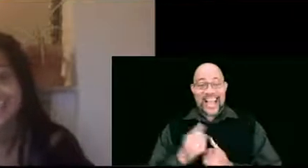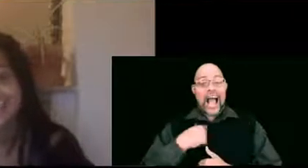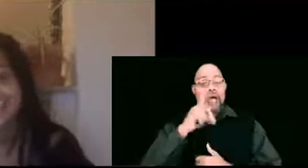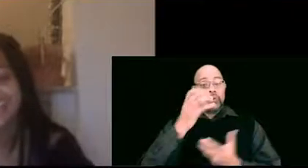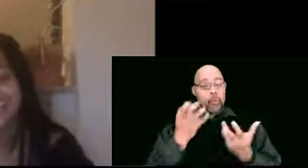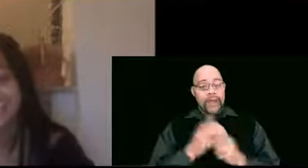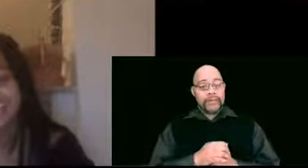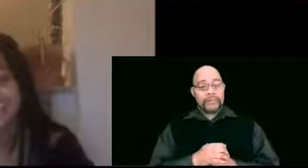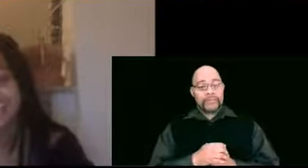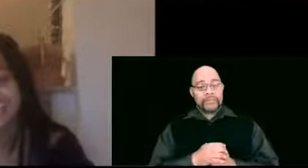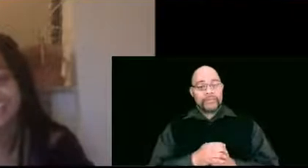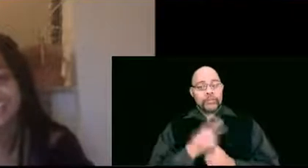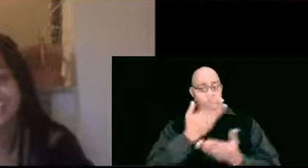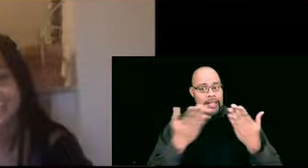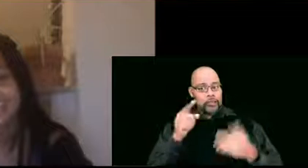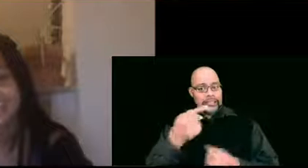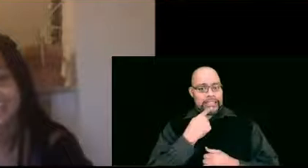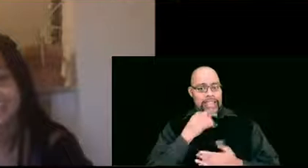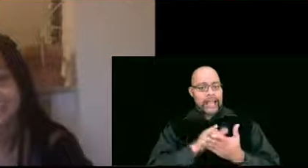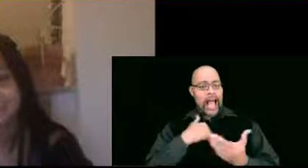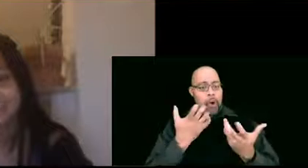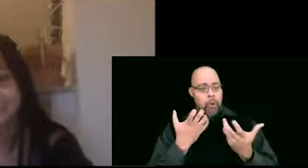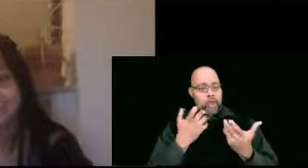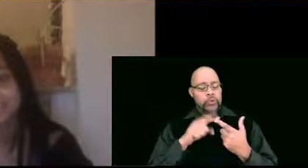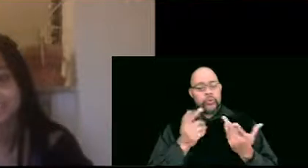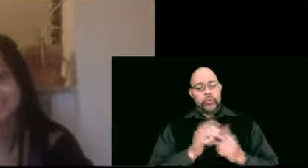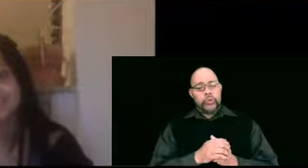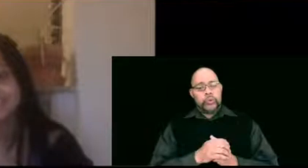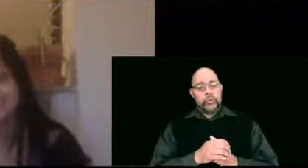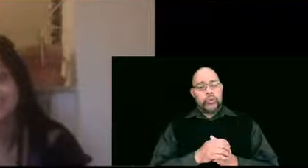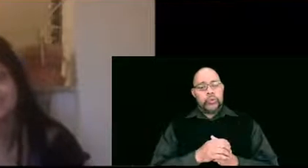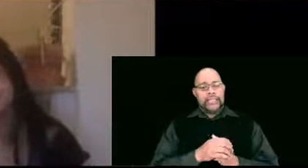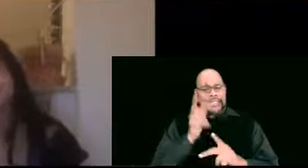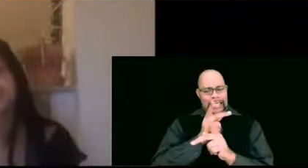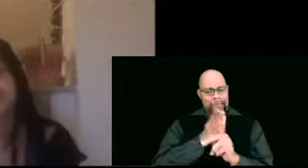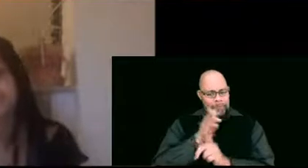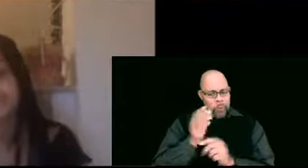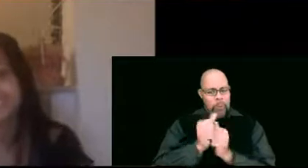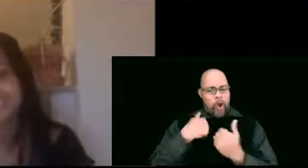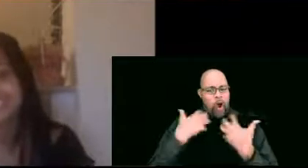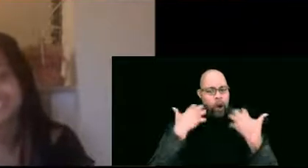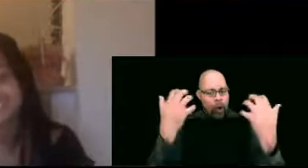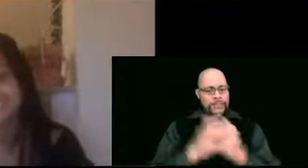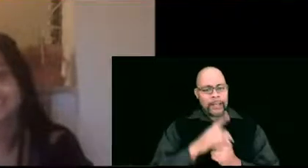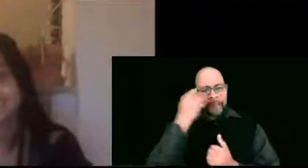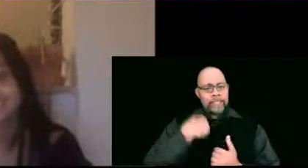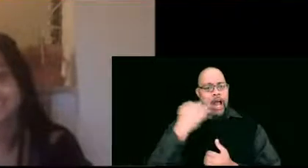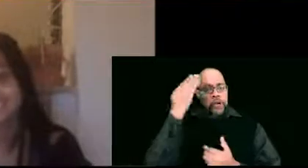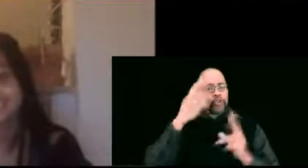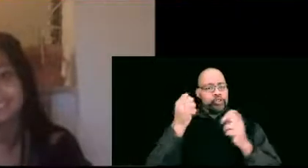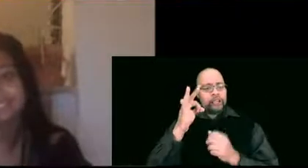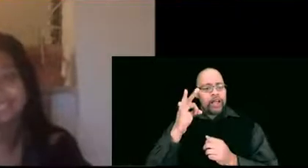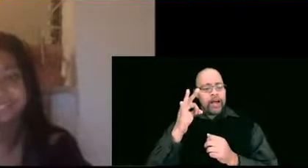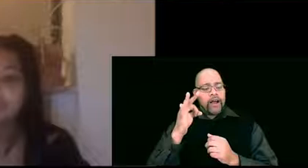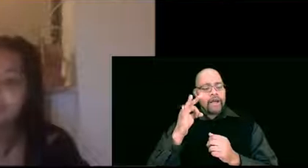amazing. And I want to, two things that you said that I do want to kind of stay on a little bit with our audience,